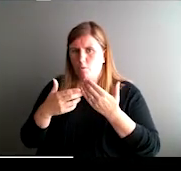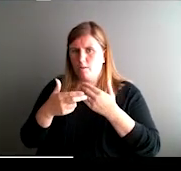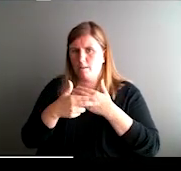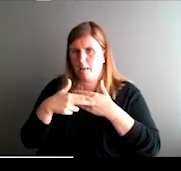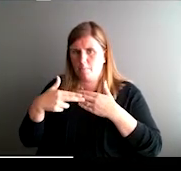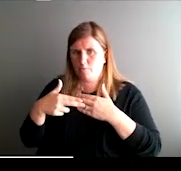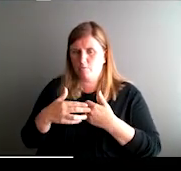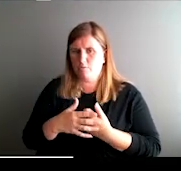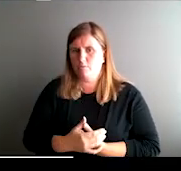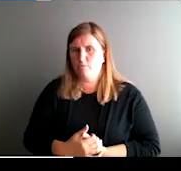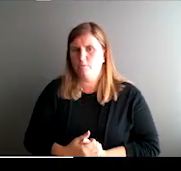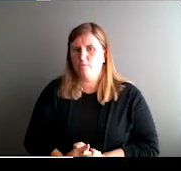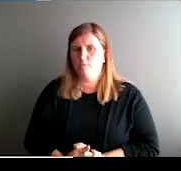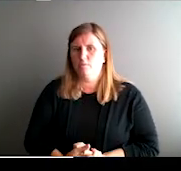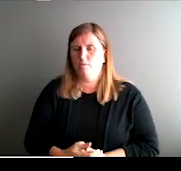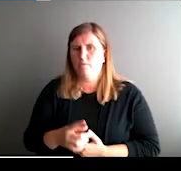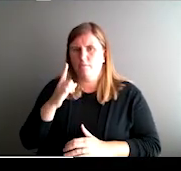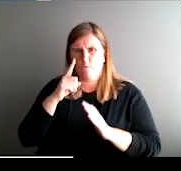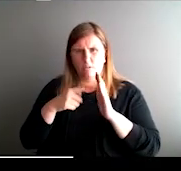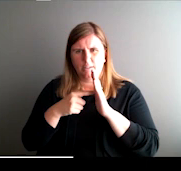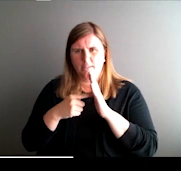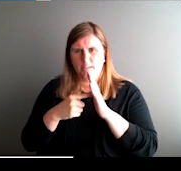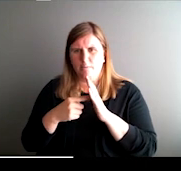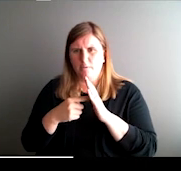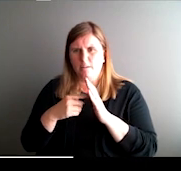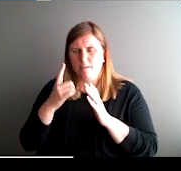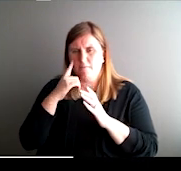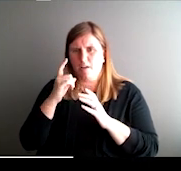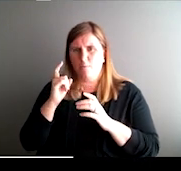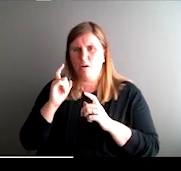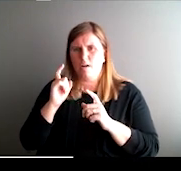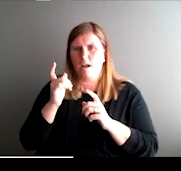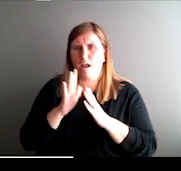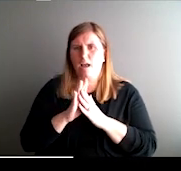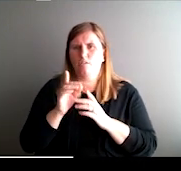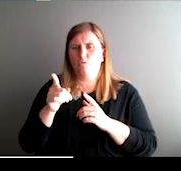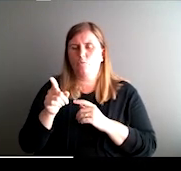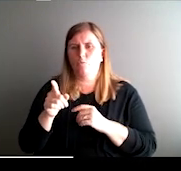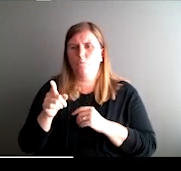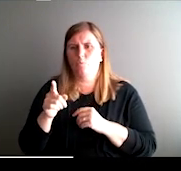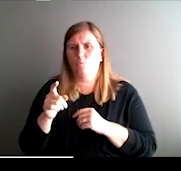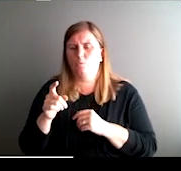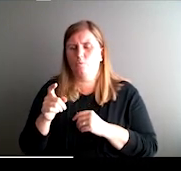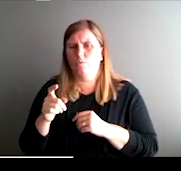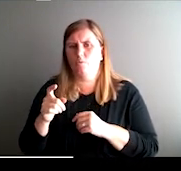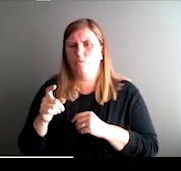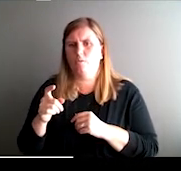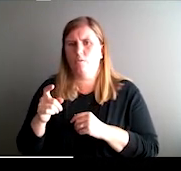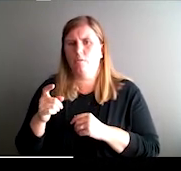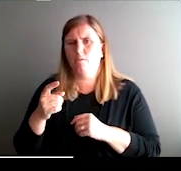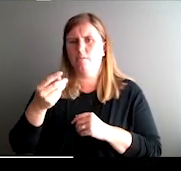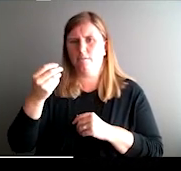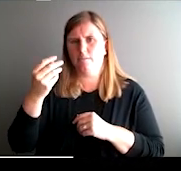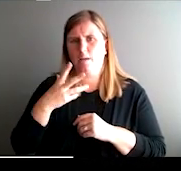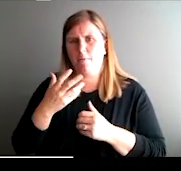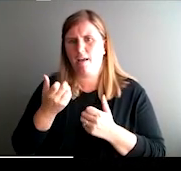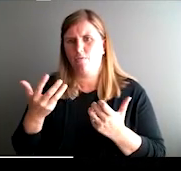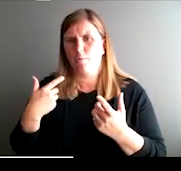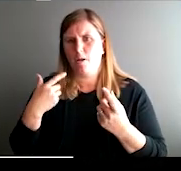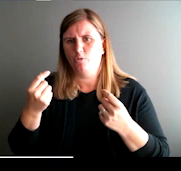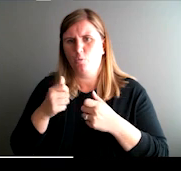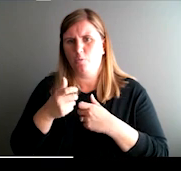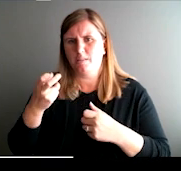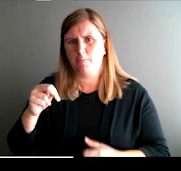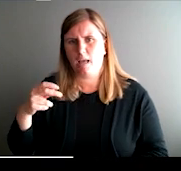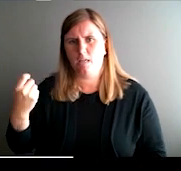labels. As an example, if I were to ask you, say everything about what I'm doing with this